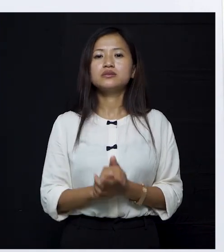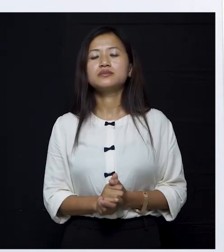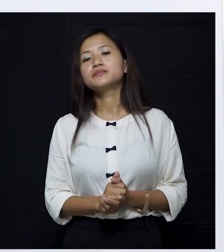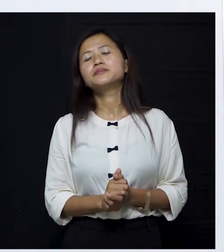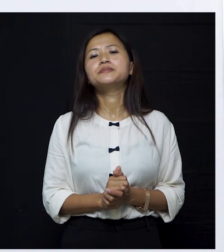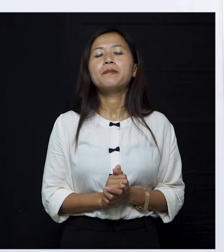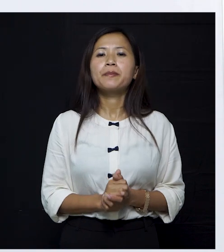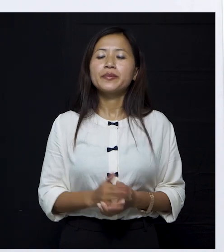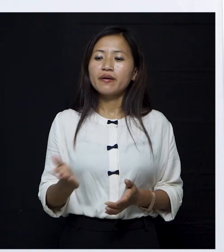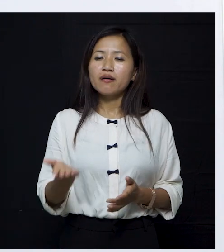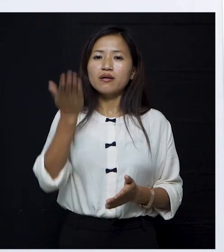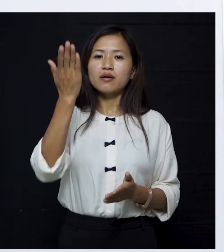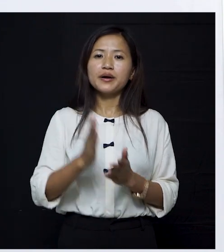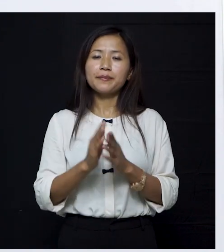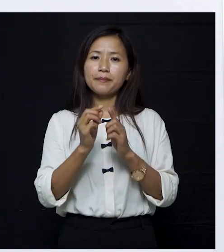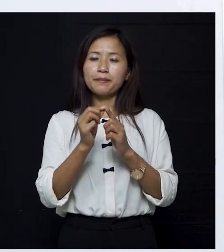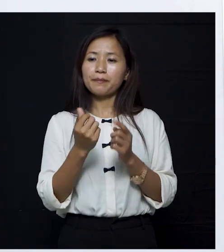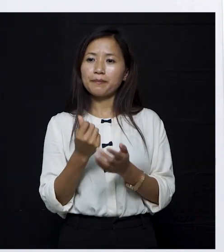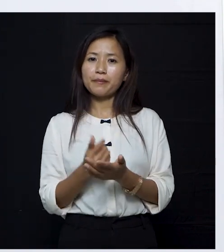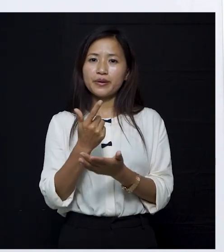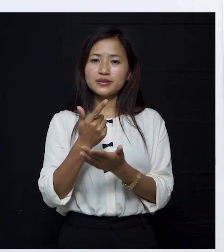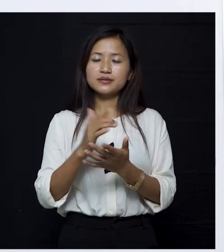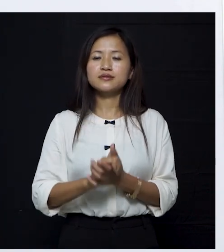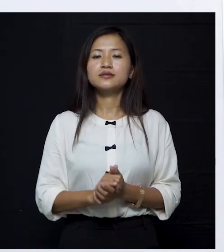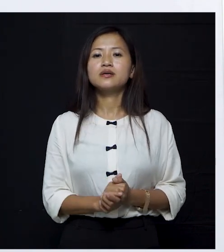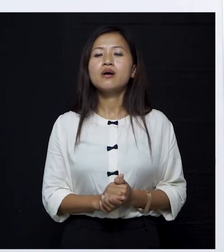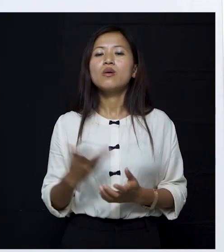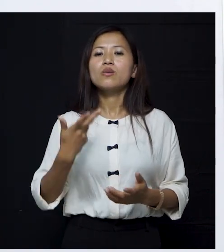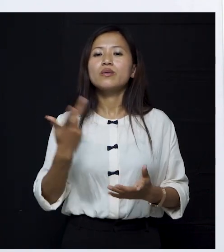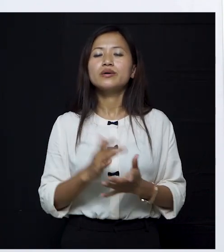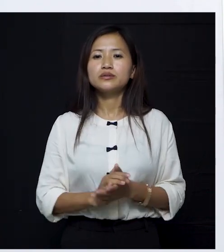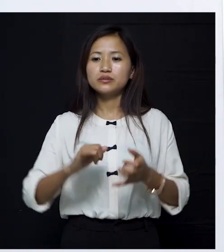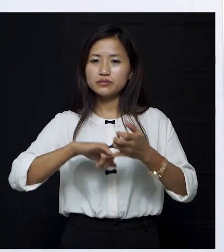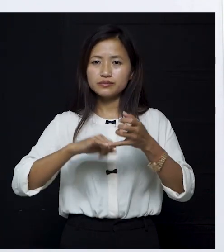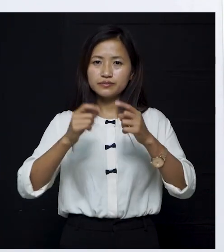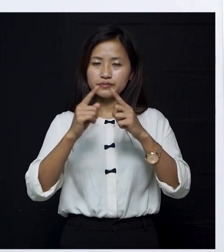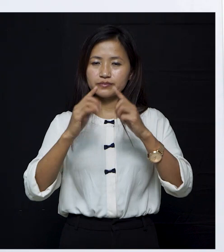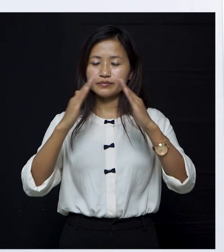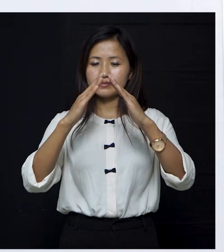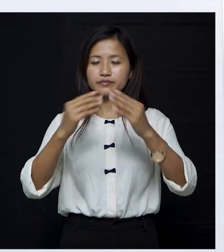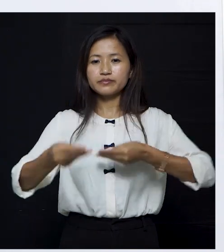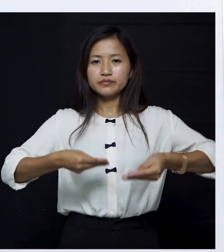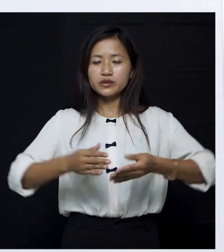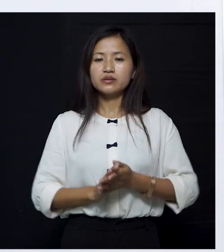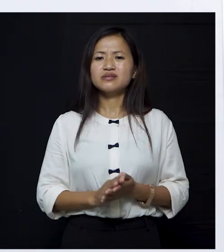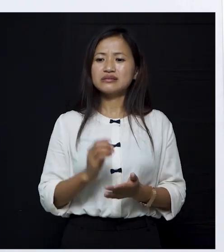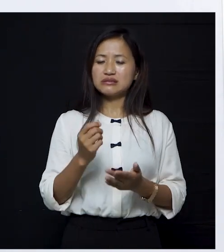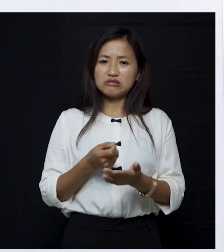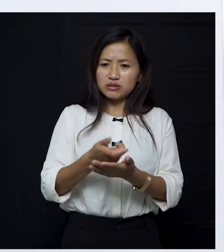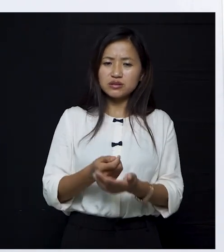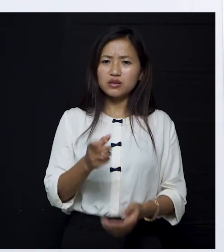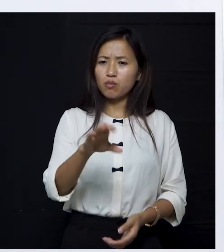we call it as the high prices, okay? High prices means where the shopkeepers, they are charging over, that